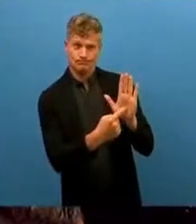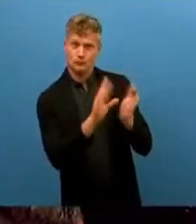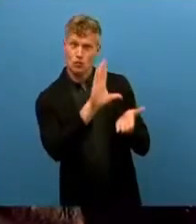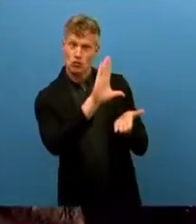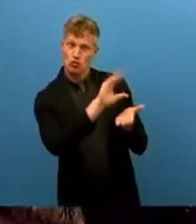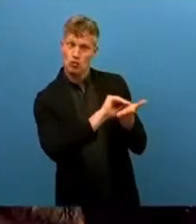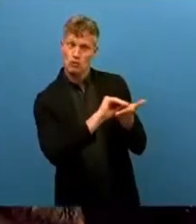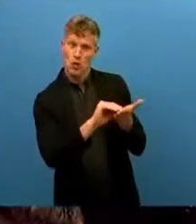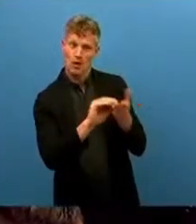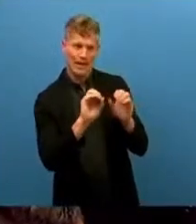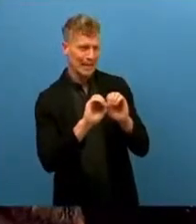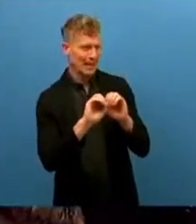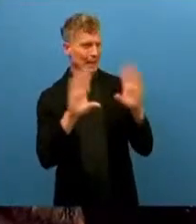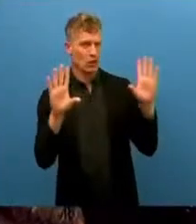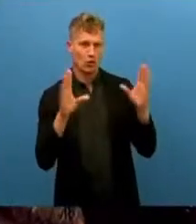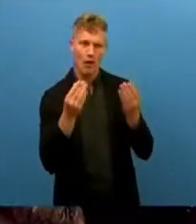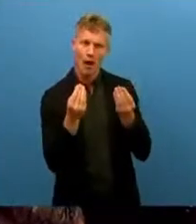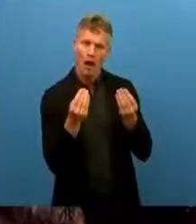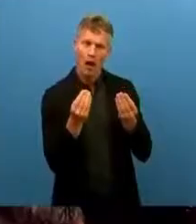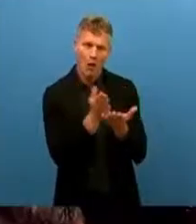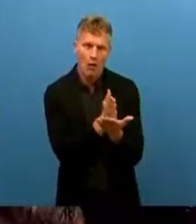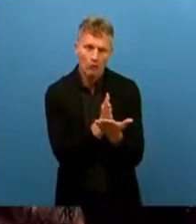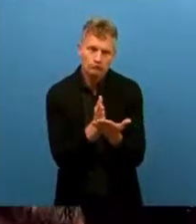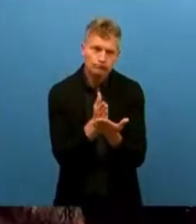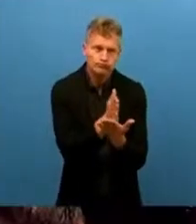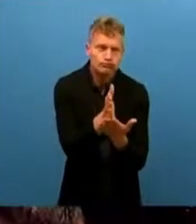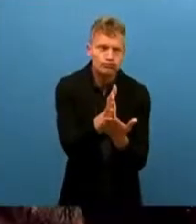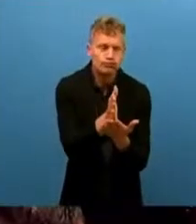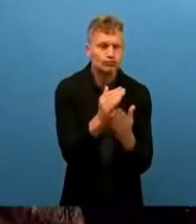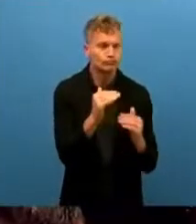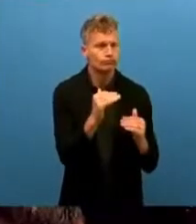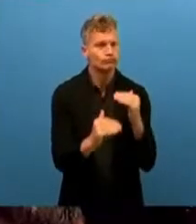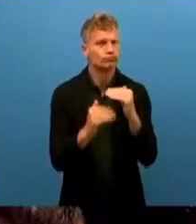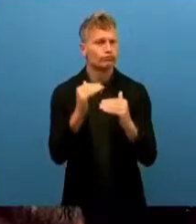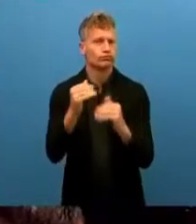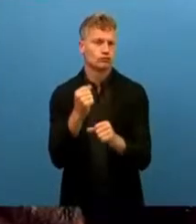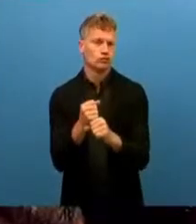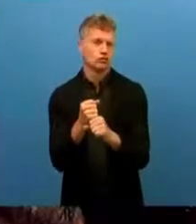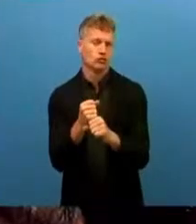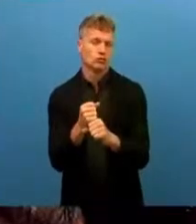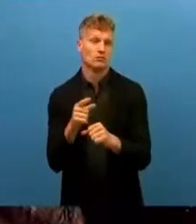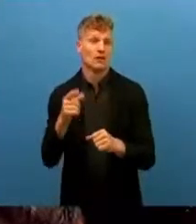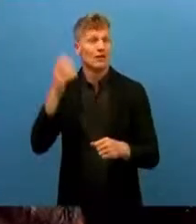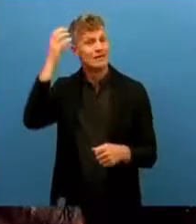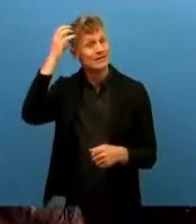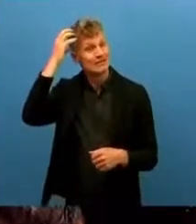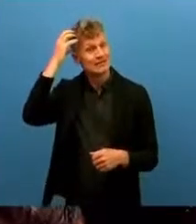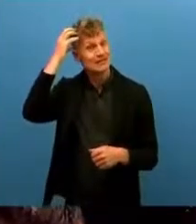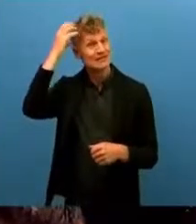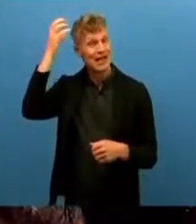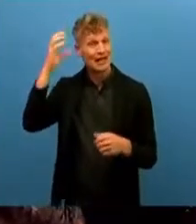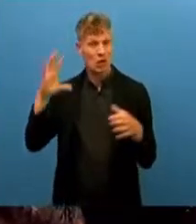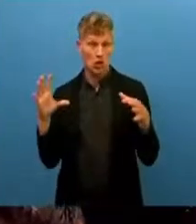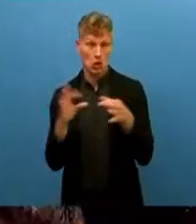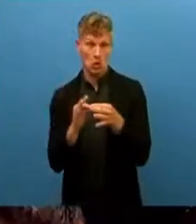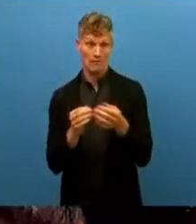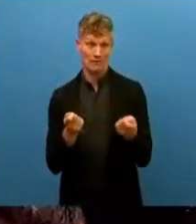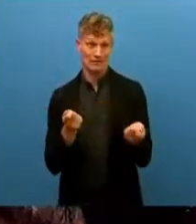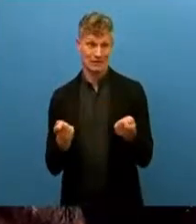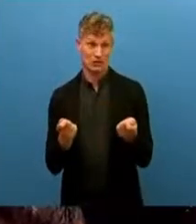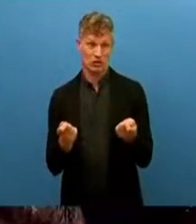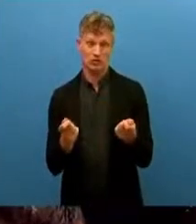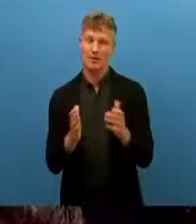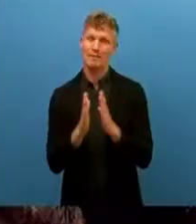to advance this essential work. The state co-facilitators strongly recommend that the HRC take decisive